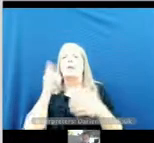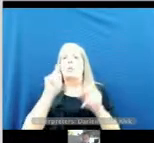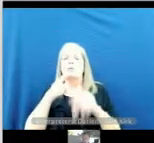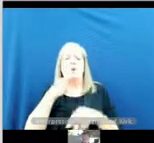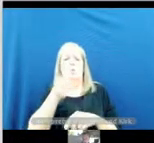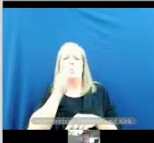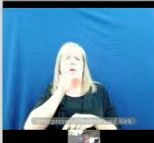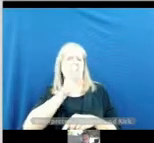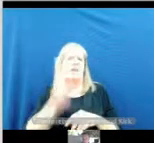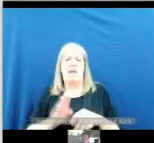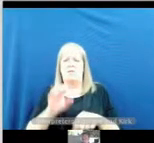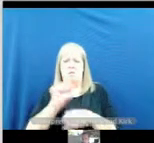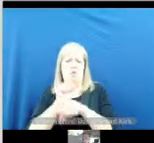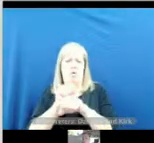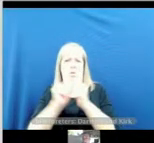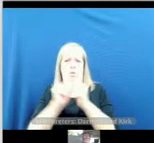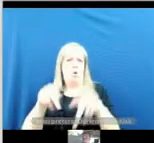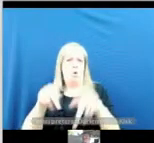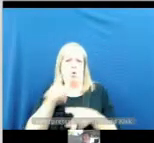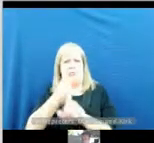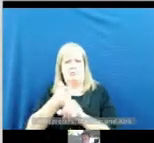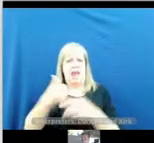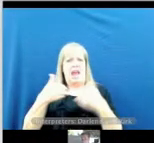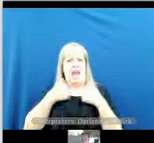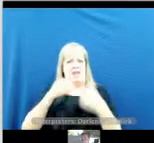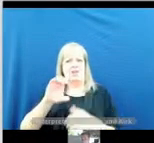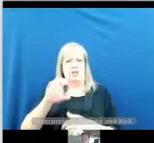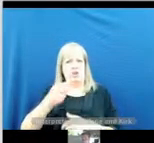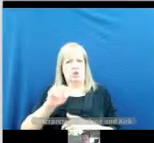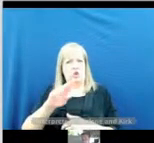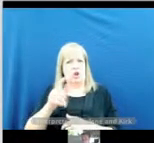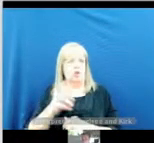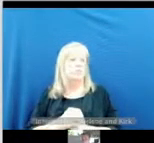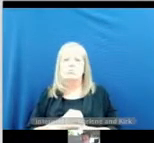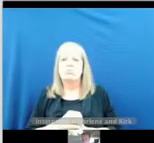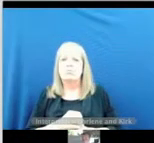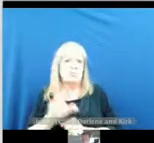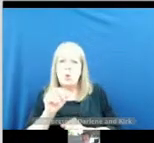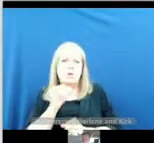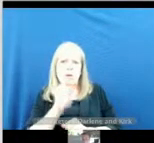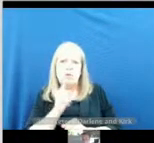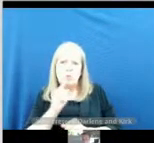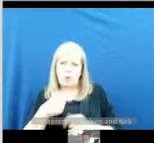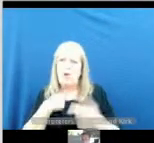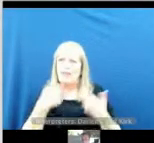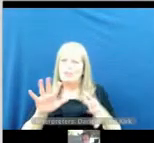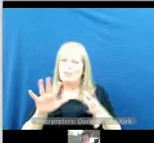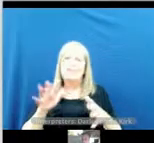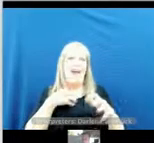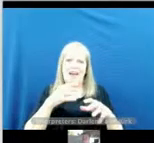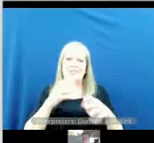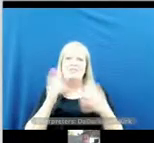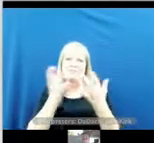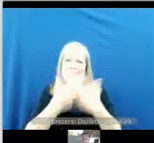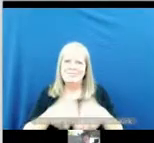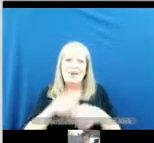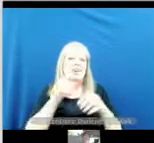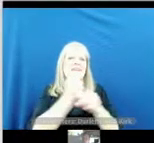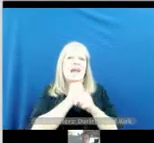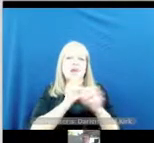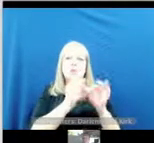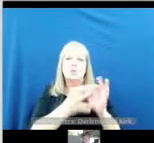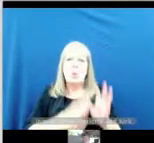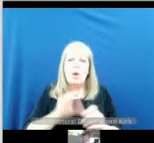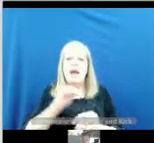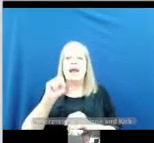not the case, because I've coordinated the interpreters and the SSPs, the CHARD conference that I mentioned, and